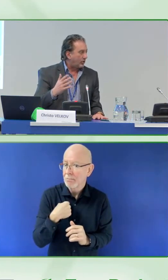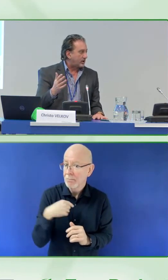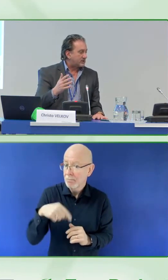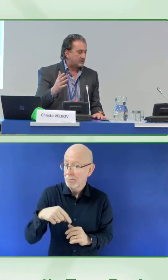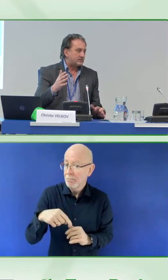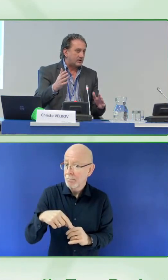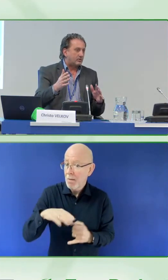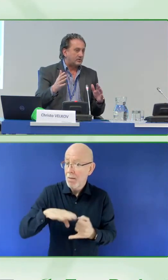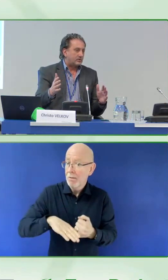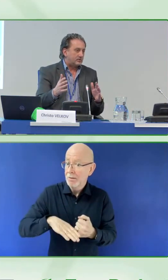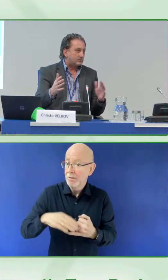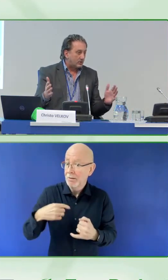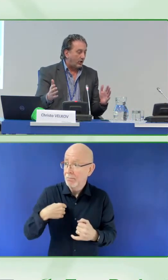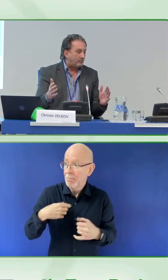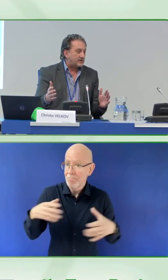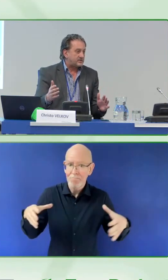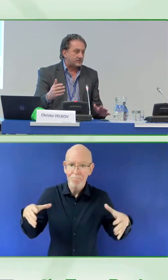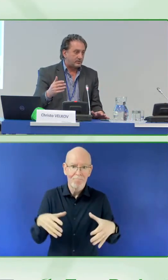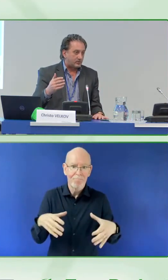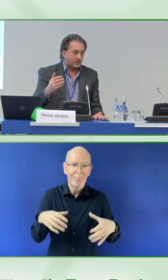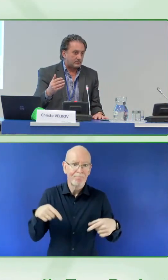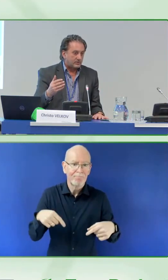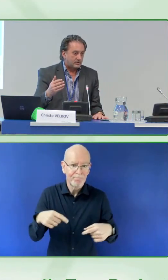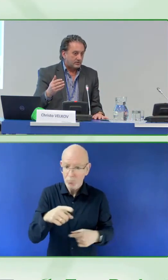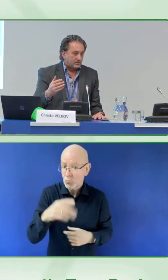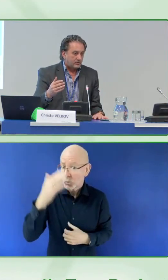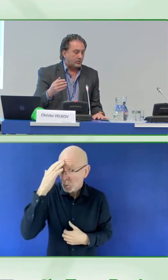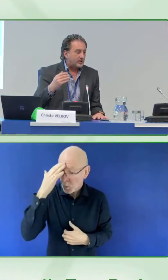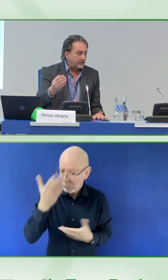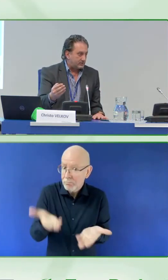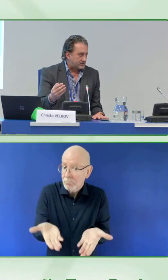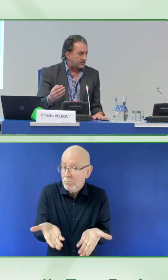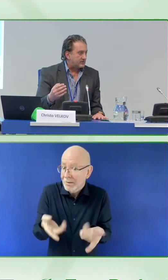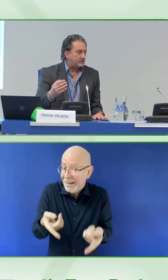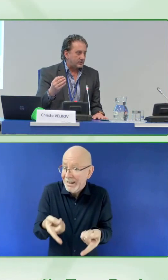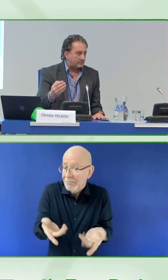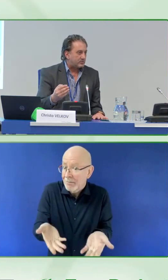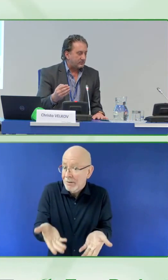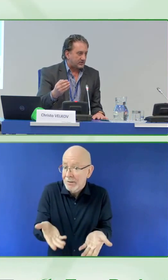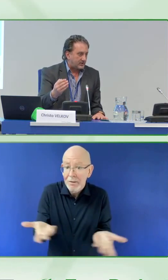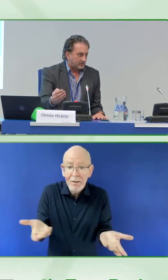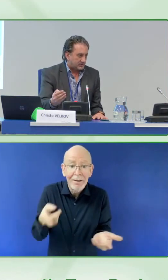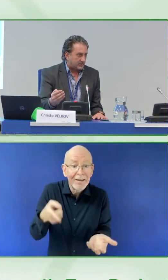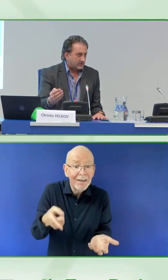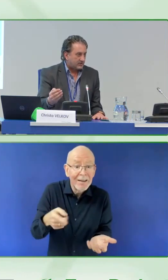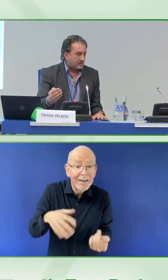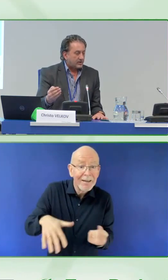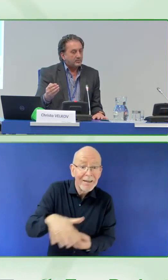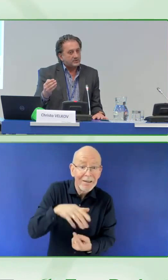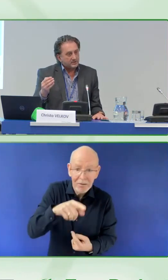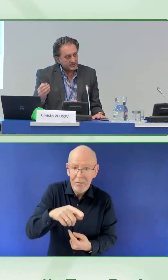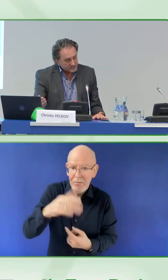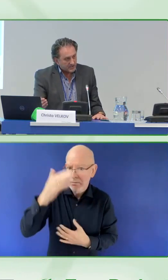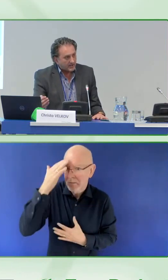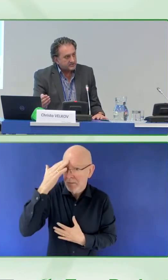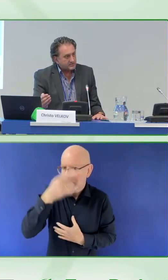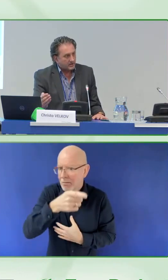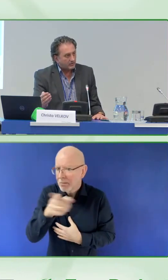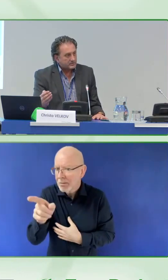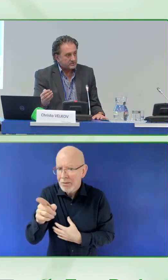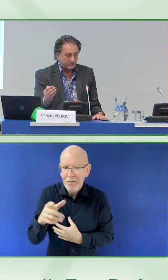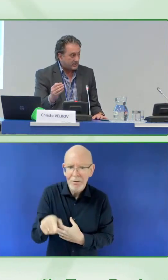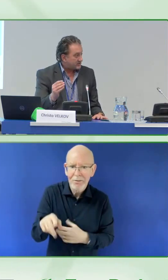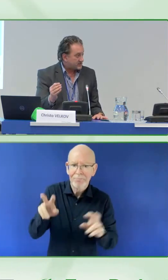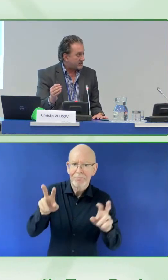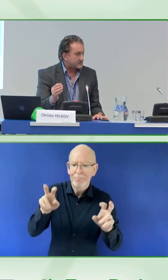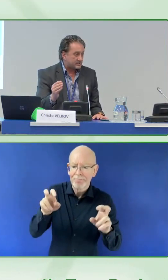not a lawyer, but, you know, in law, basically you're innocent till you're proven guilty. But in this case, you